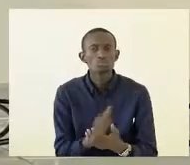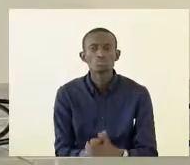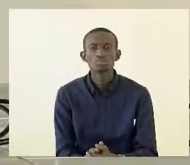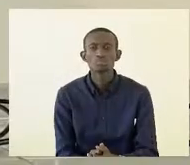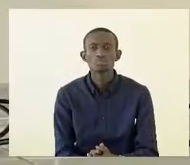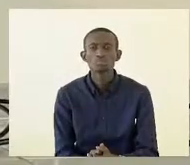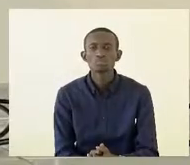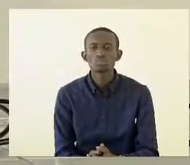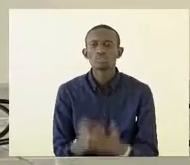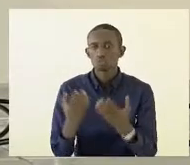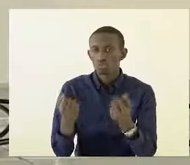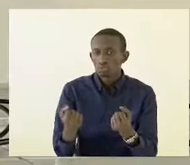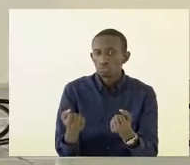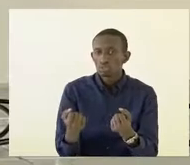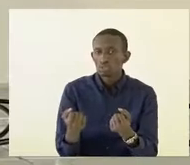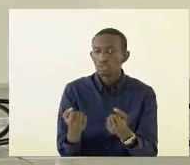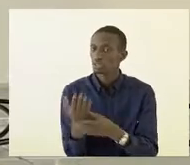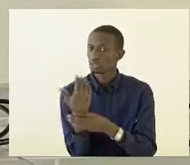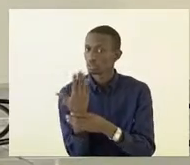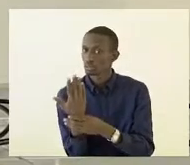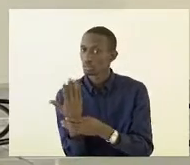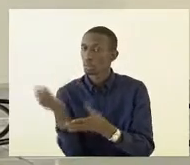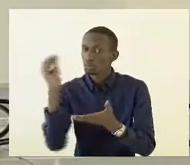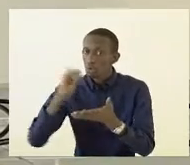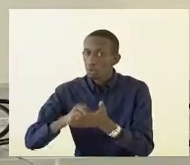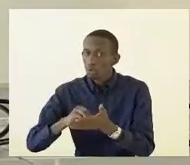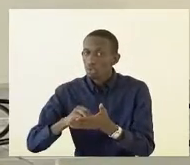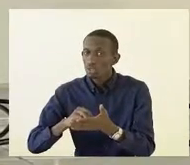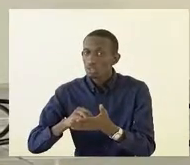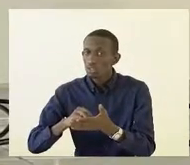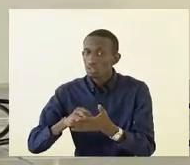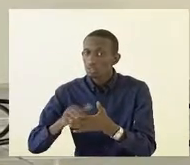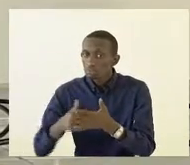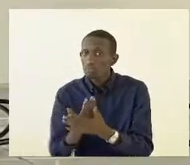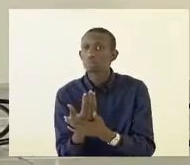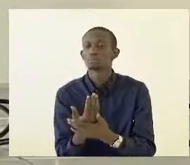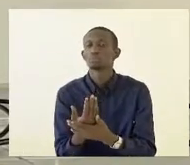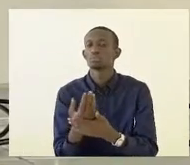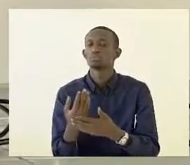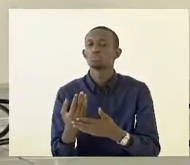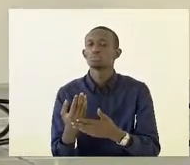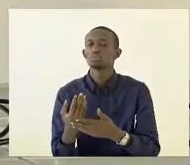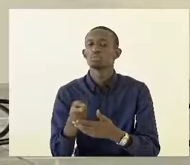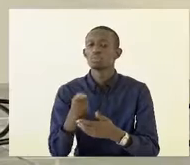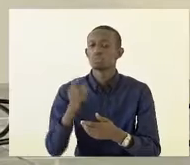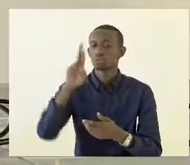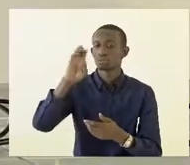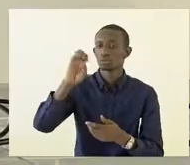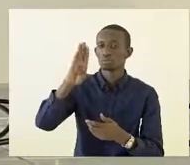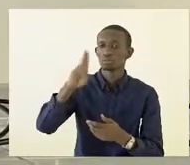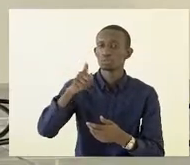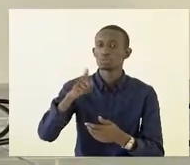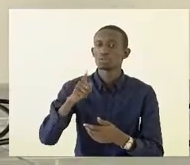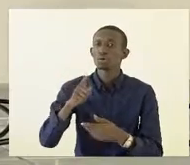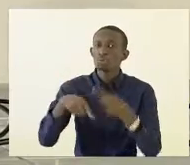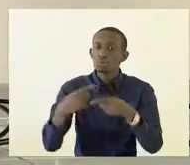to have materials to recycle paper? I understand in REB, you people recycle the exams others have sat and bring the